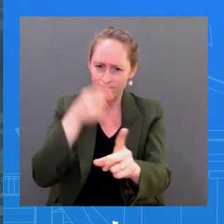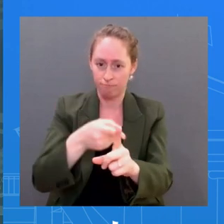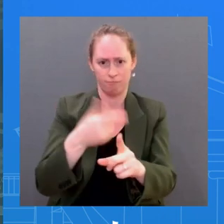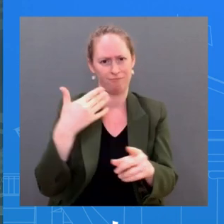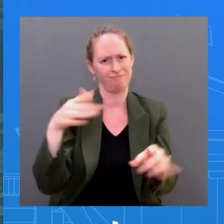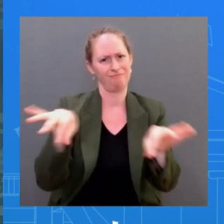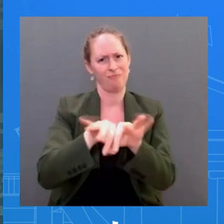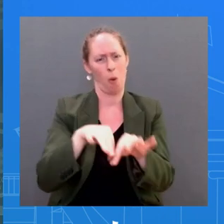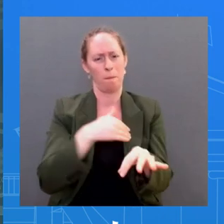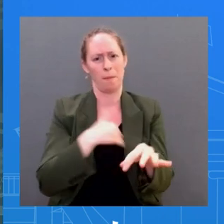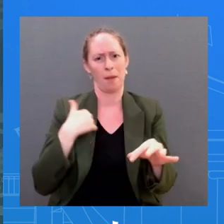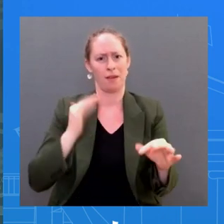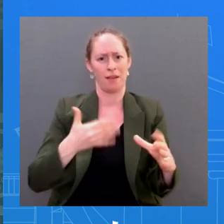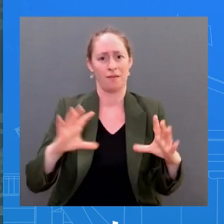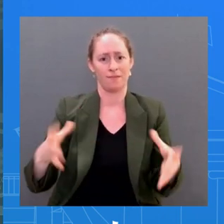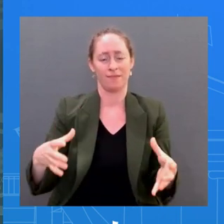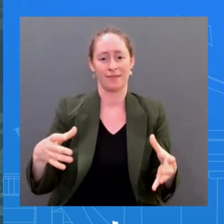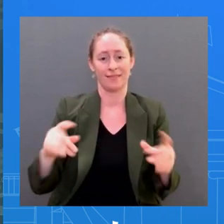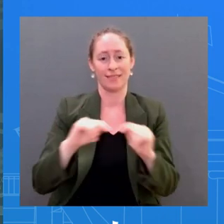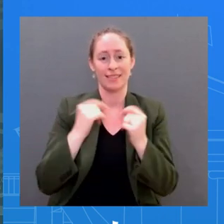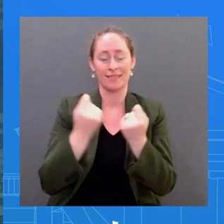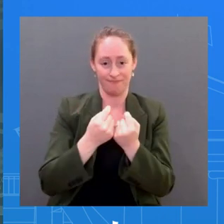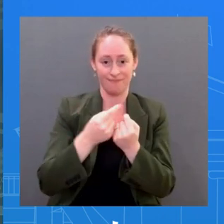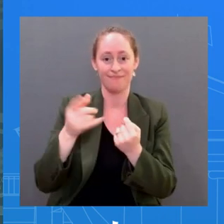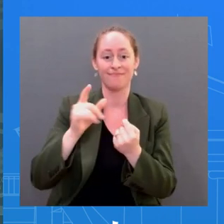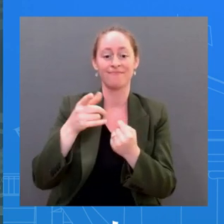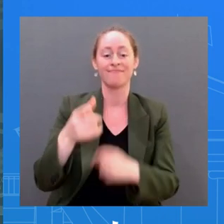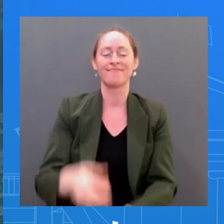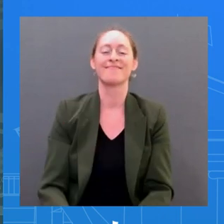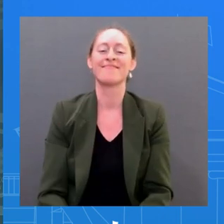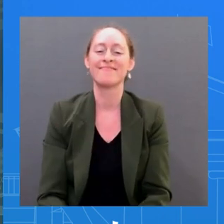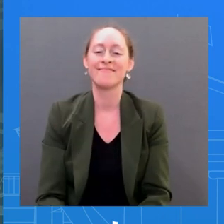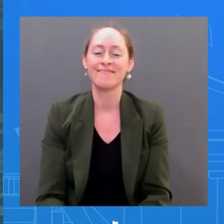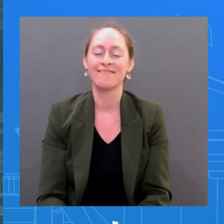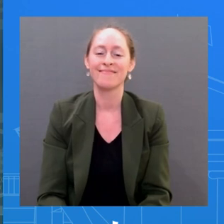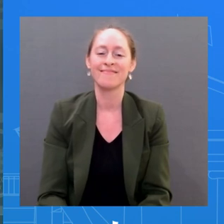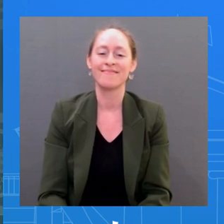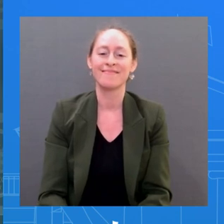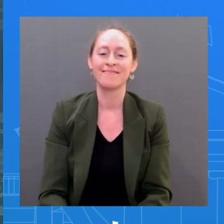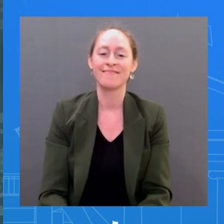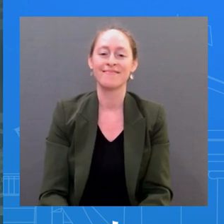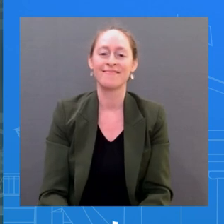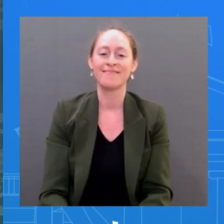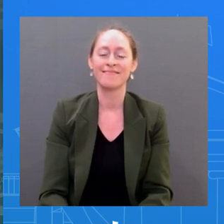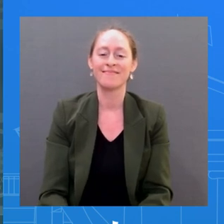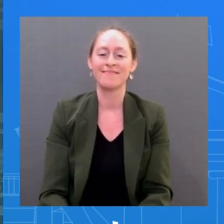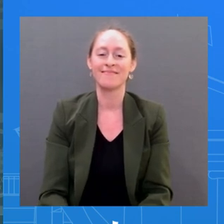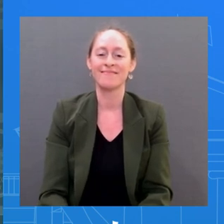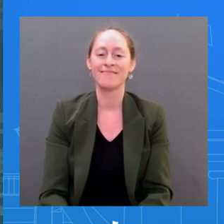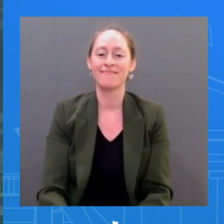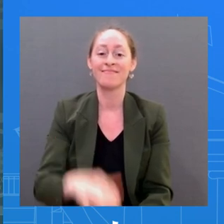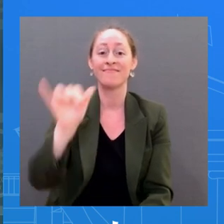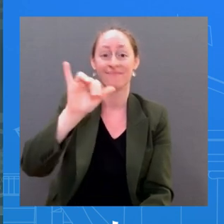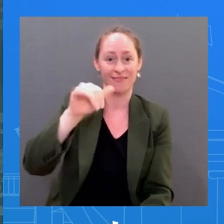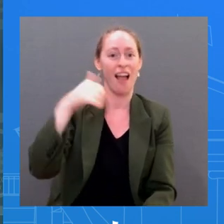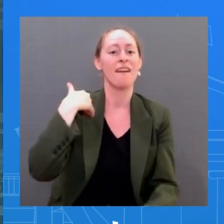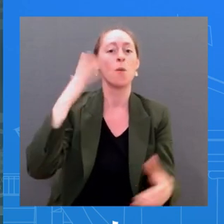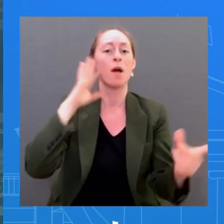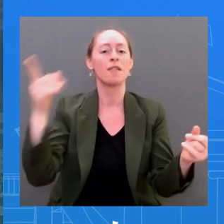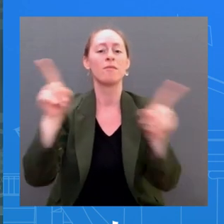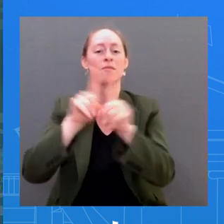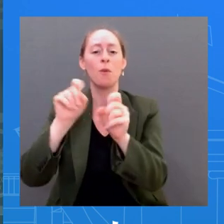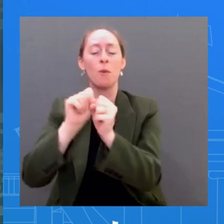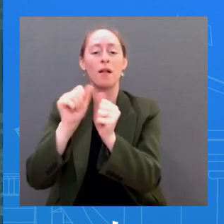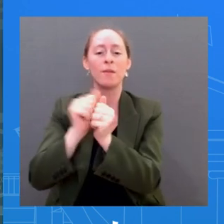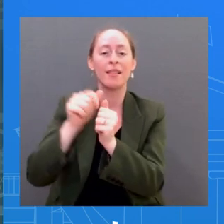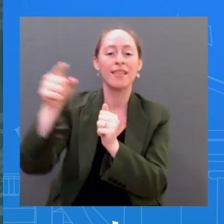Department will be our very own Michael Kikukawa, where he will serve as a spokesperson. Michael, better known here to all